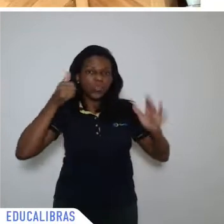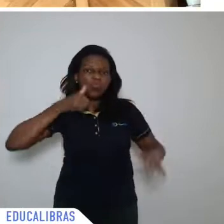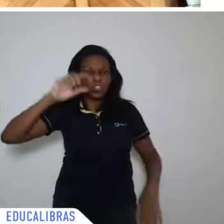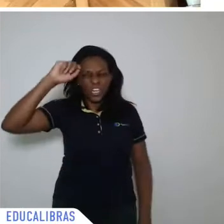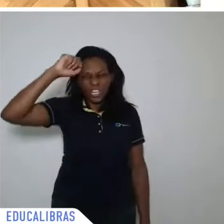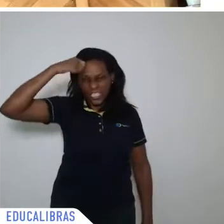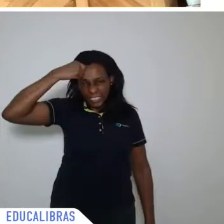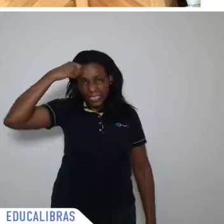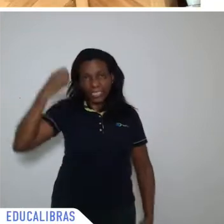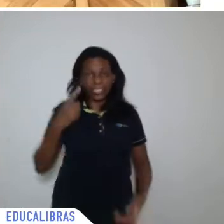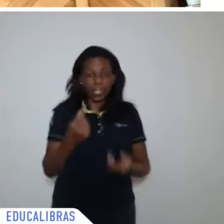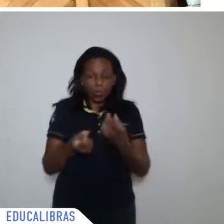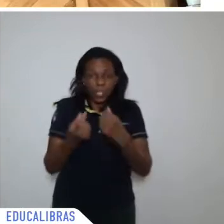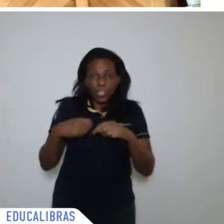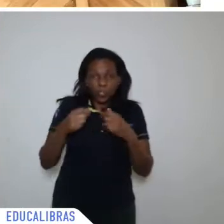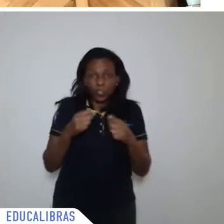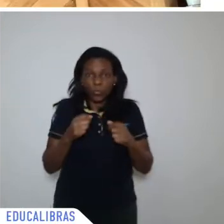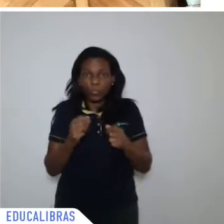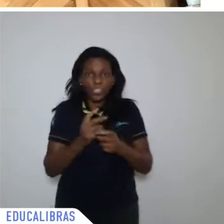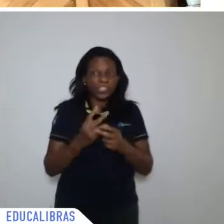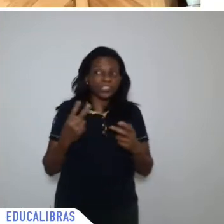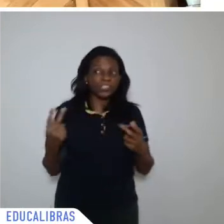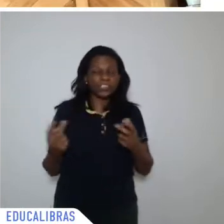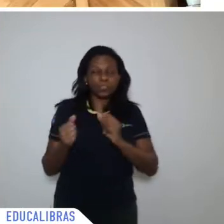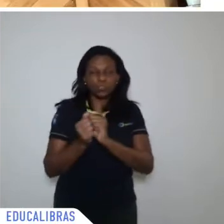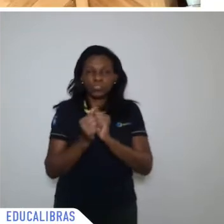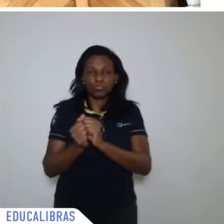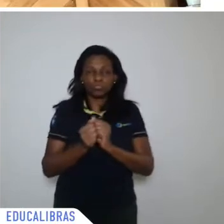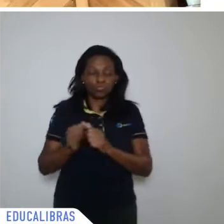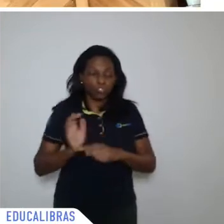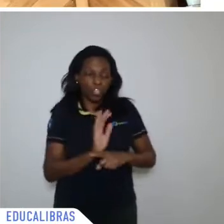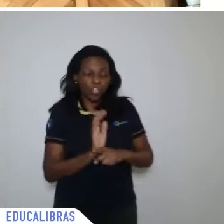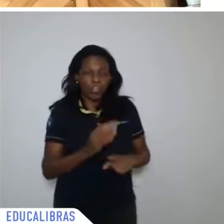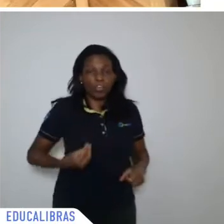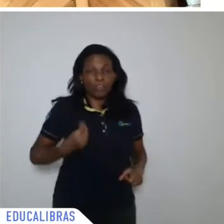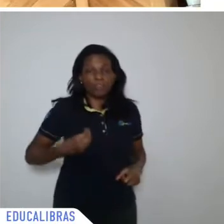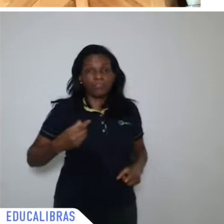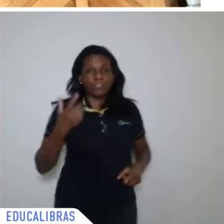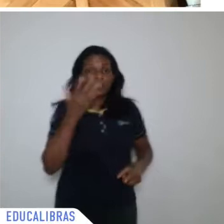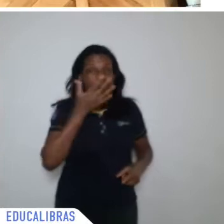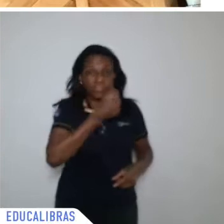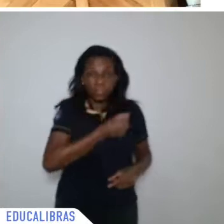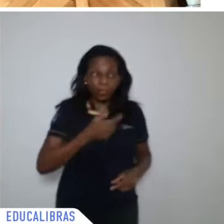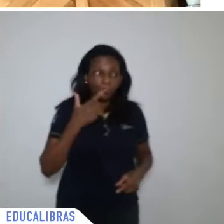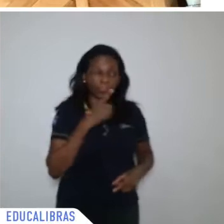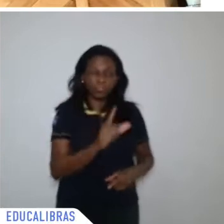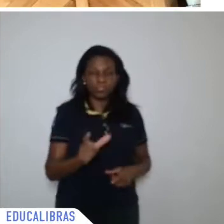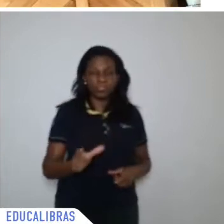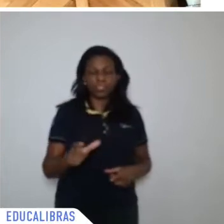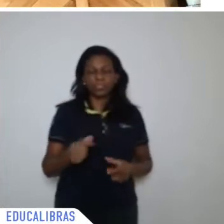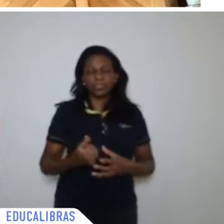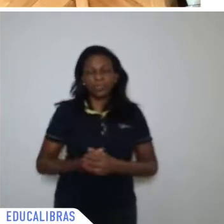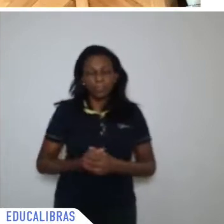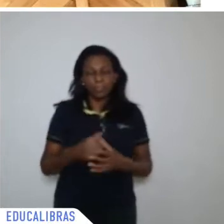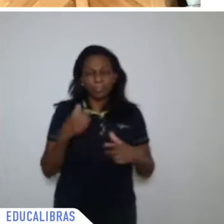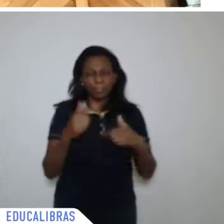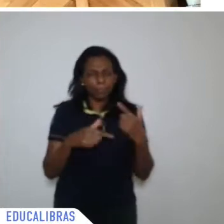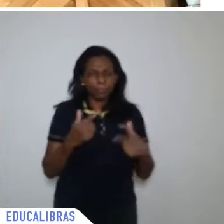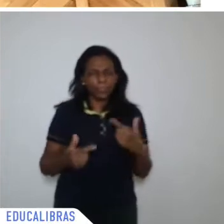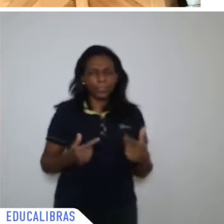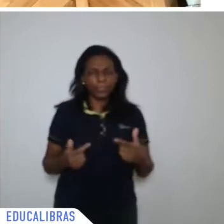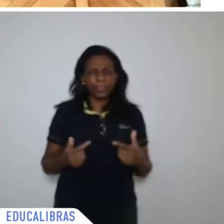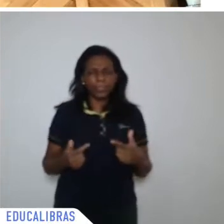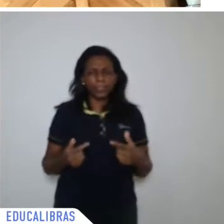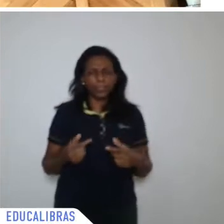have to imagine Black women moving a parallel survival economy from their very existence.